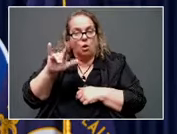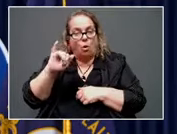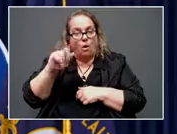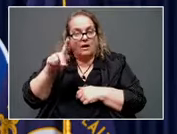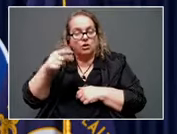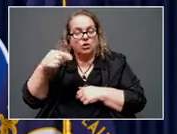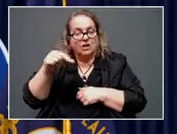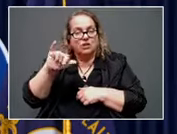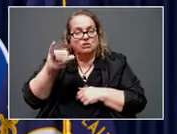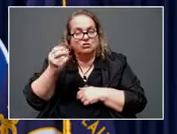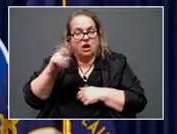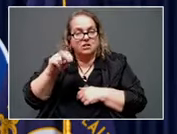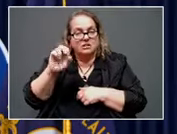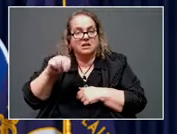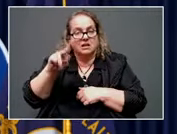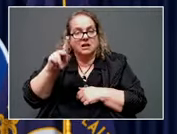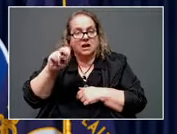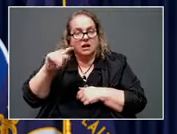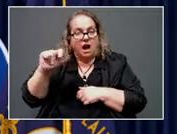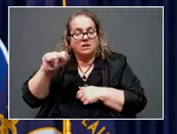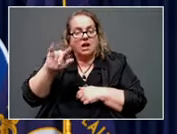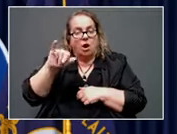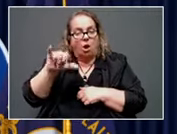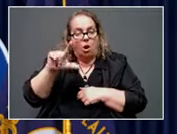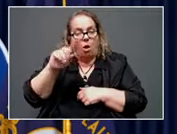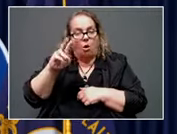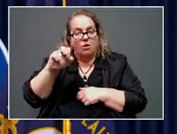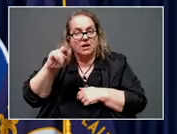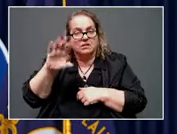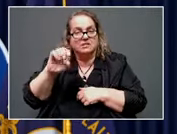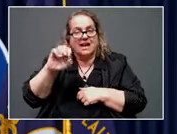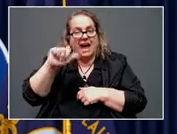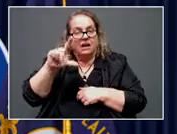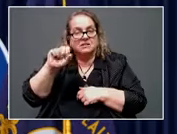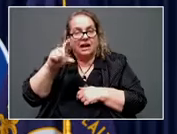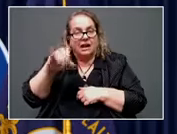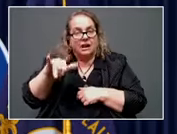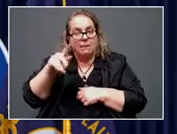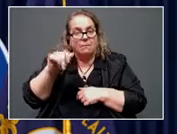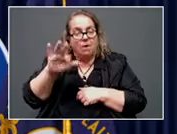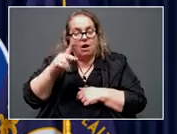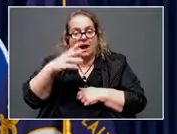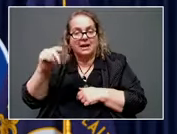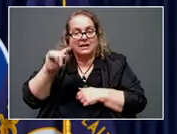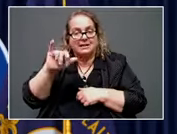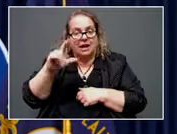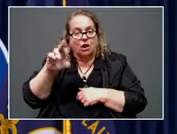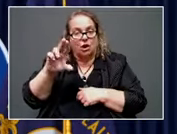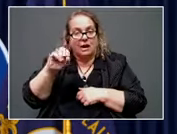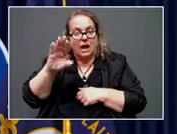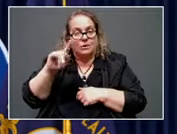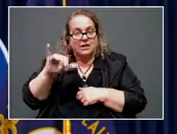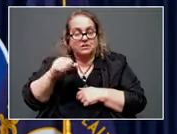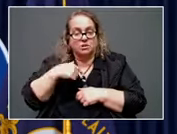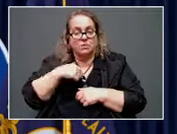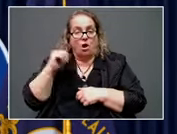Knott, Lawrence, Owsley, Pike, and Taylor counties. This is, we all have learned these terms, the